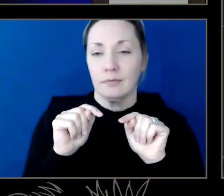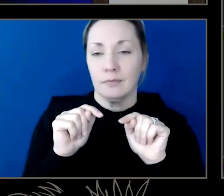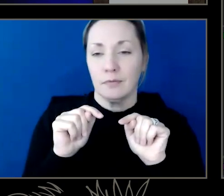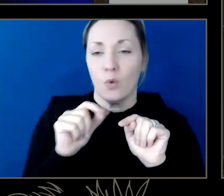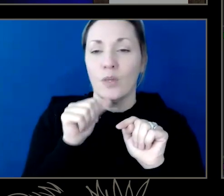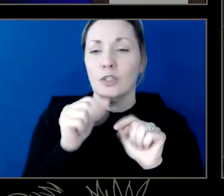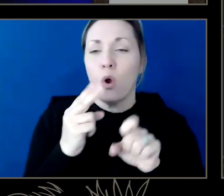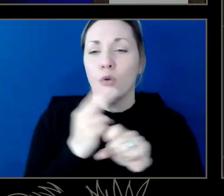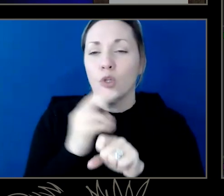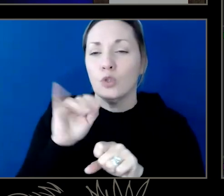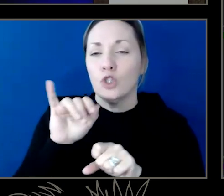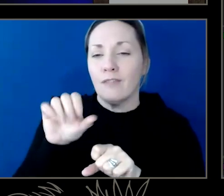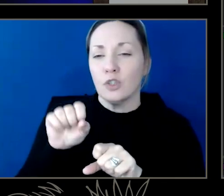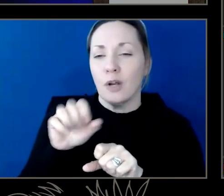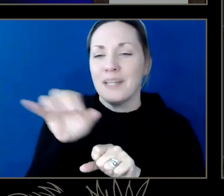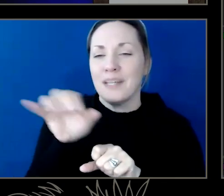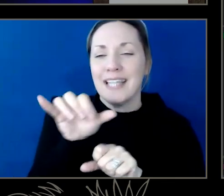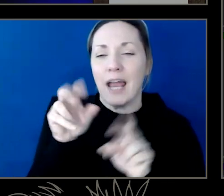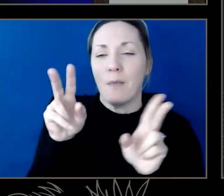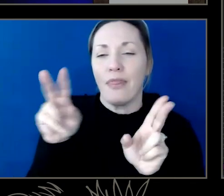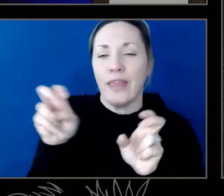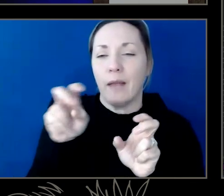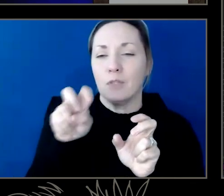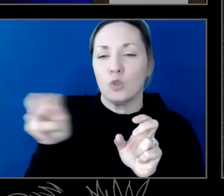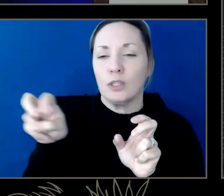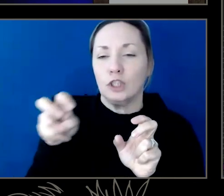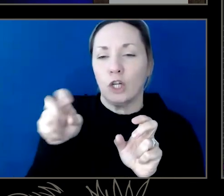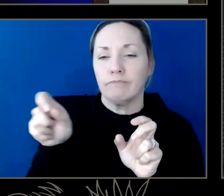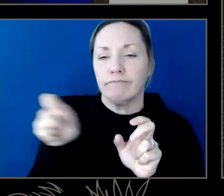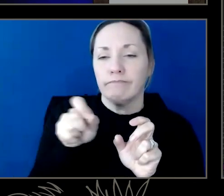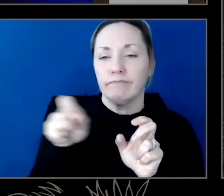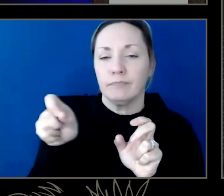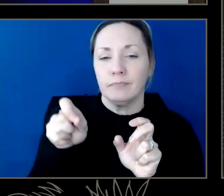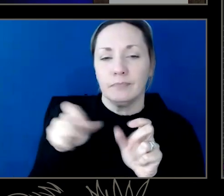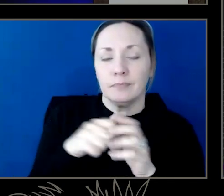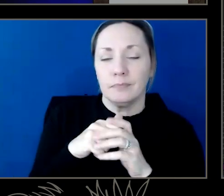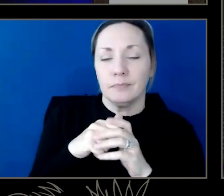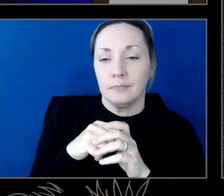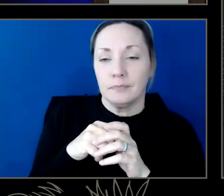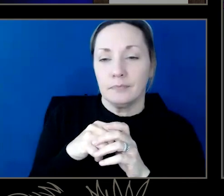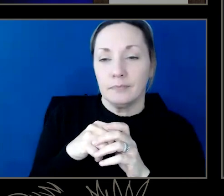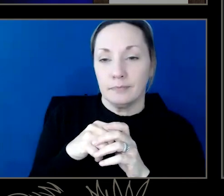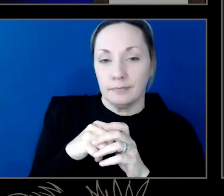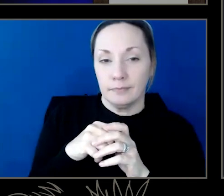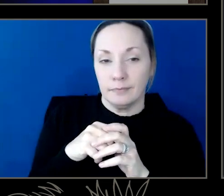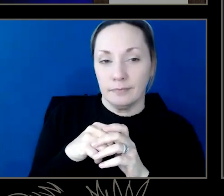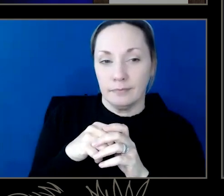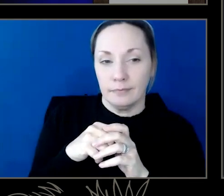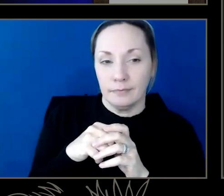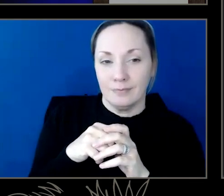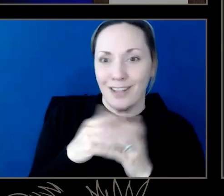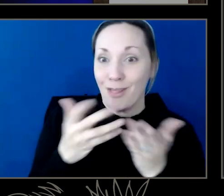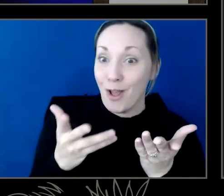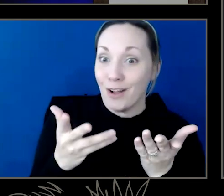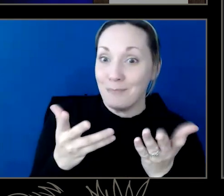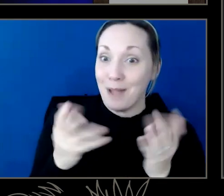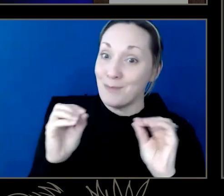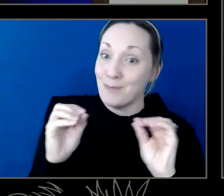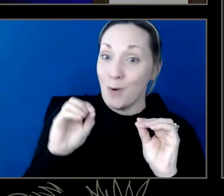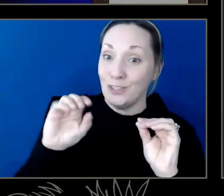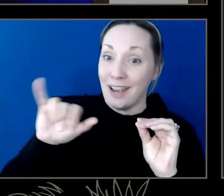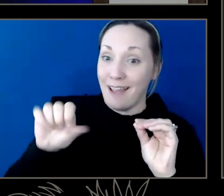JavaScript. So now this is the same theme switcher. Let me drag all this up. Look, man, no